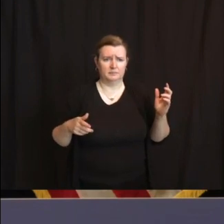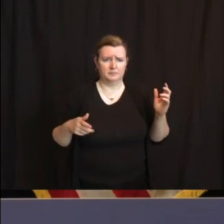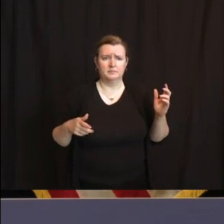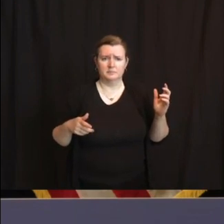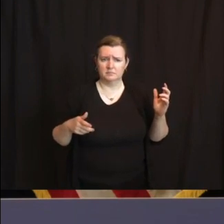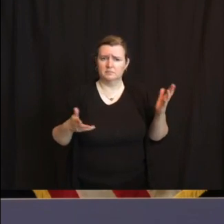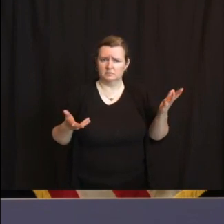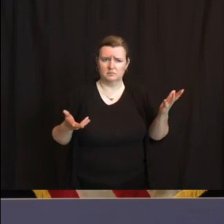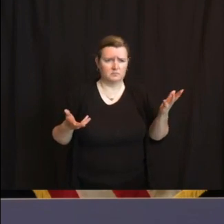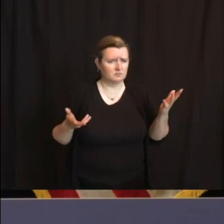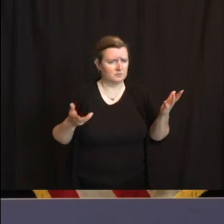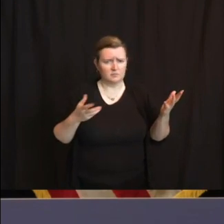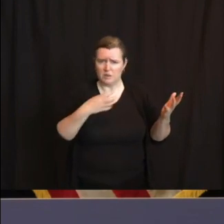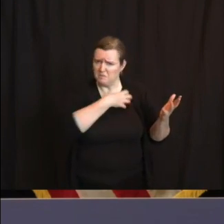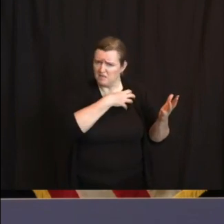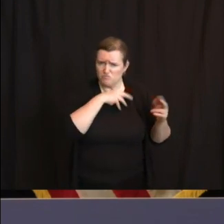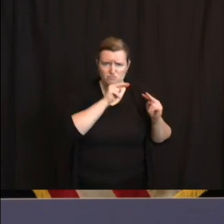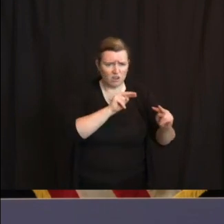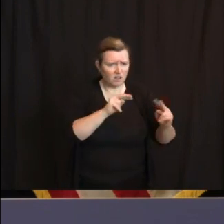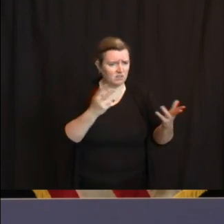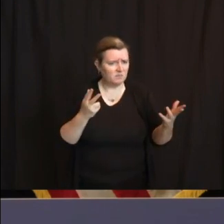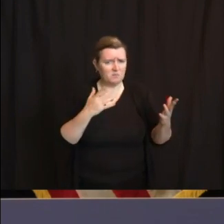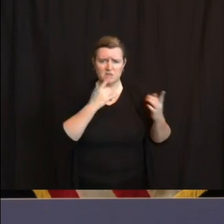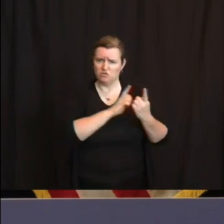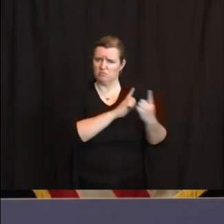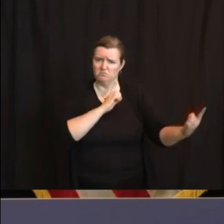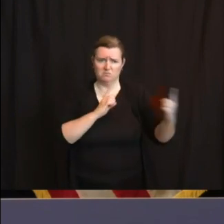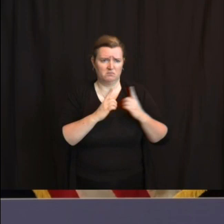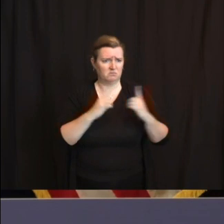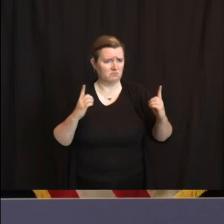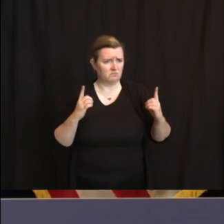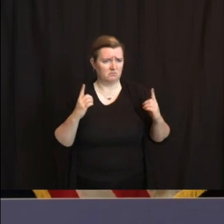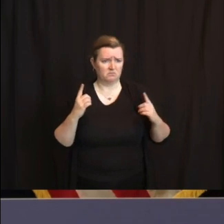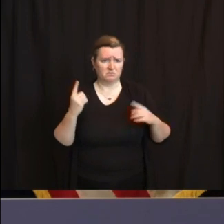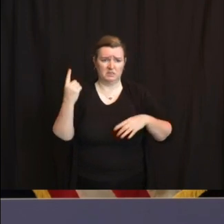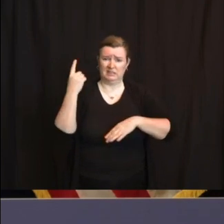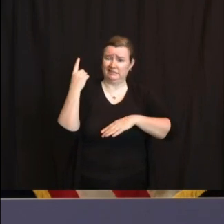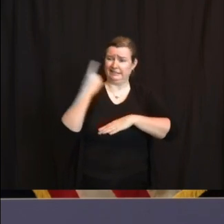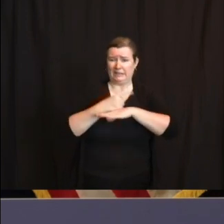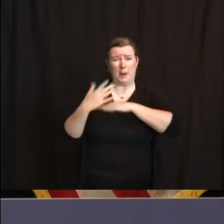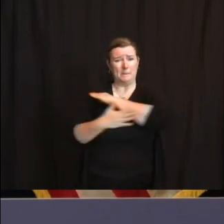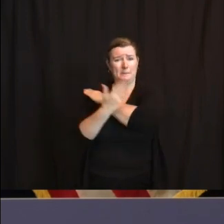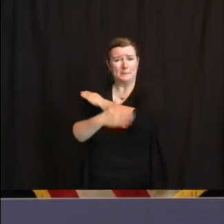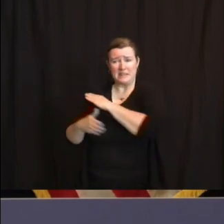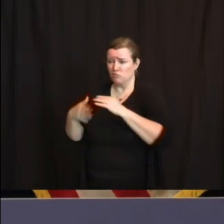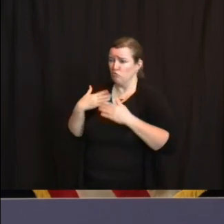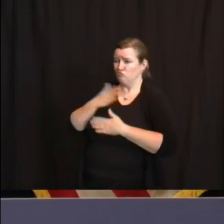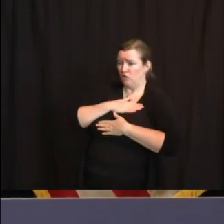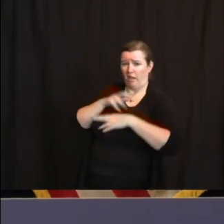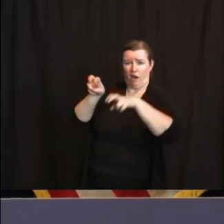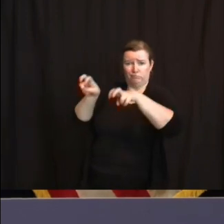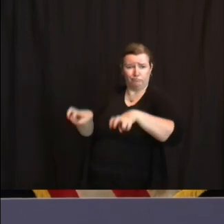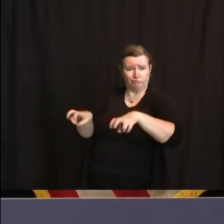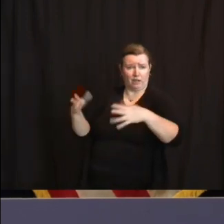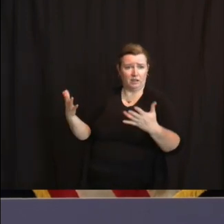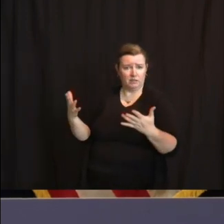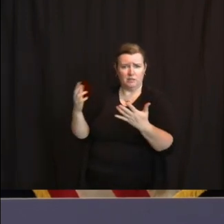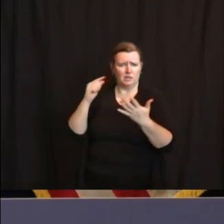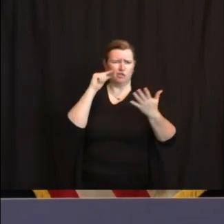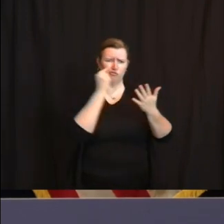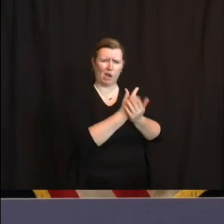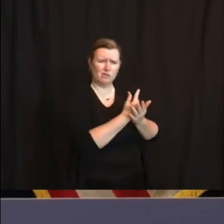forth. A day at the beach is just that, a day at the beach. It's relaxation, graduation, as we've discussed, a life